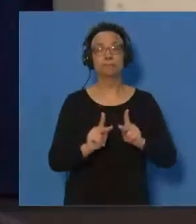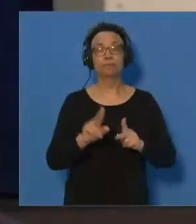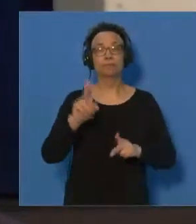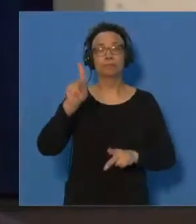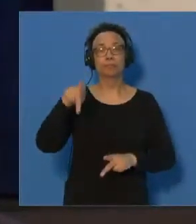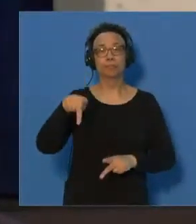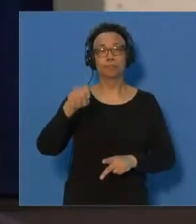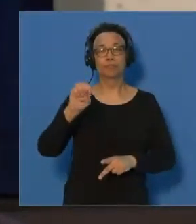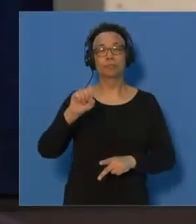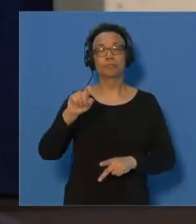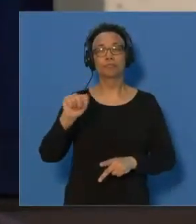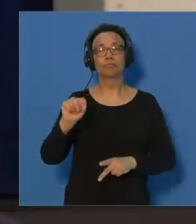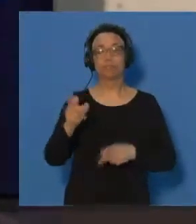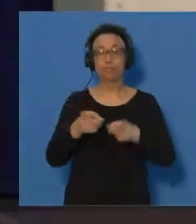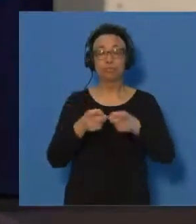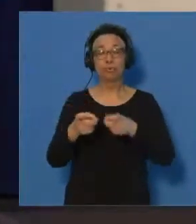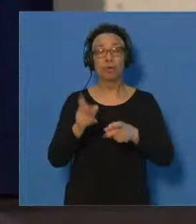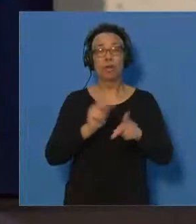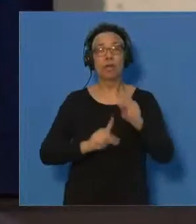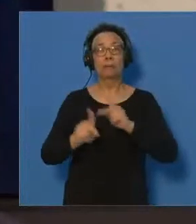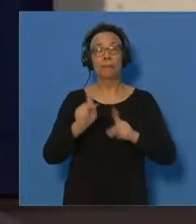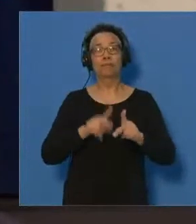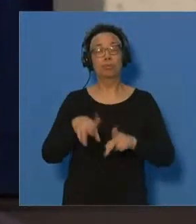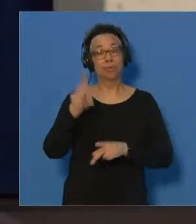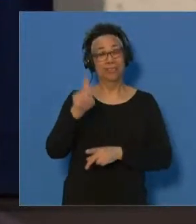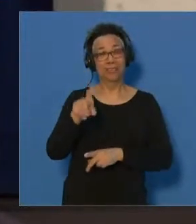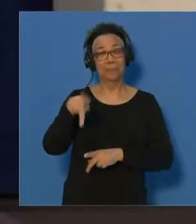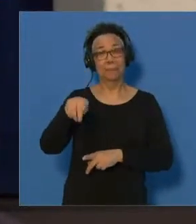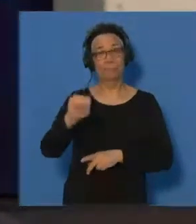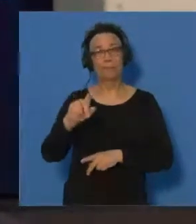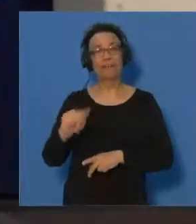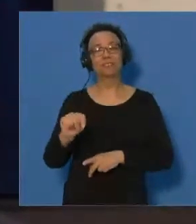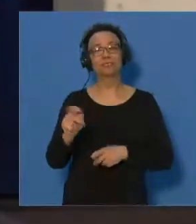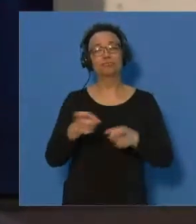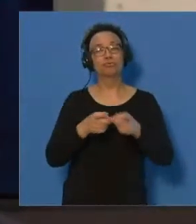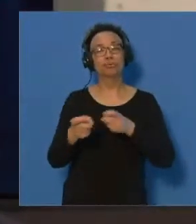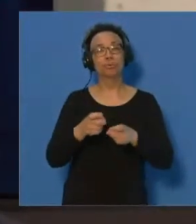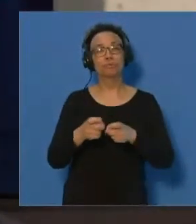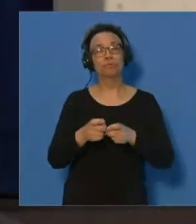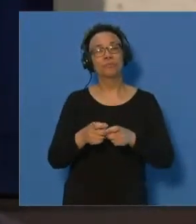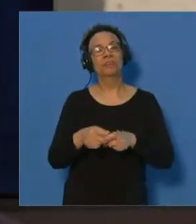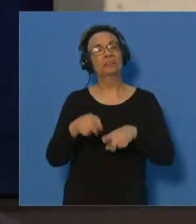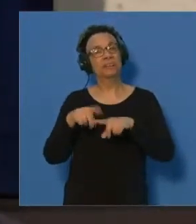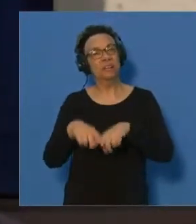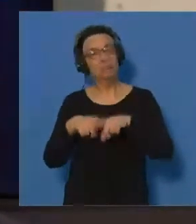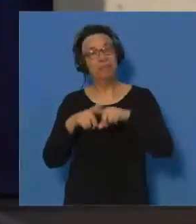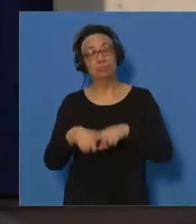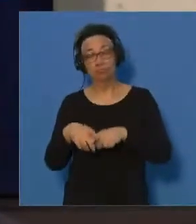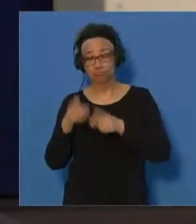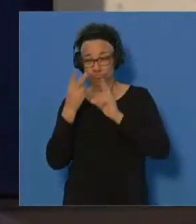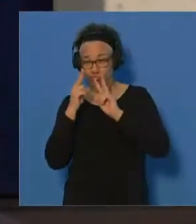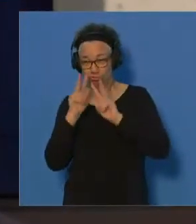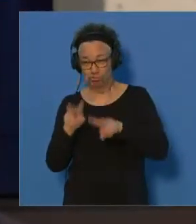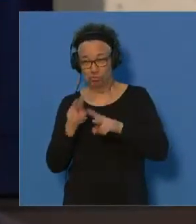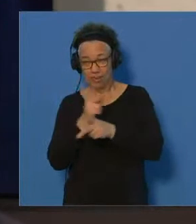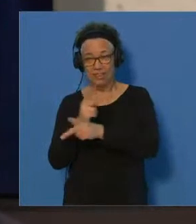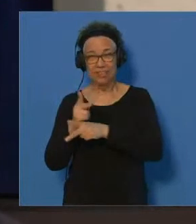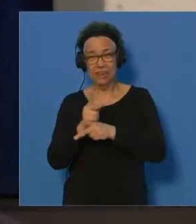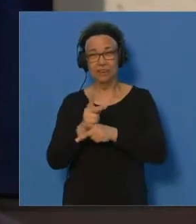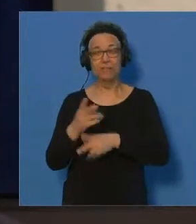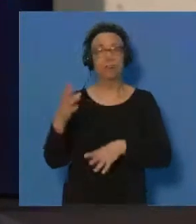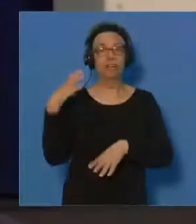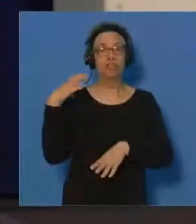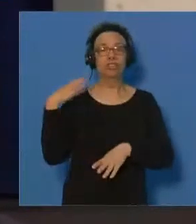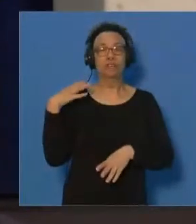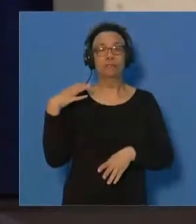control. Persons engaged in pest control, subject to the supervision of the Chief Environmental Health Officer, will be permitted to